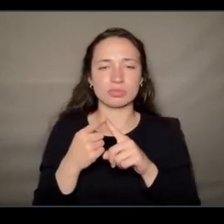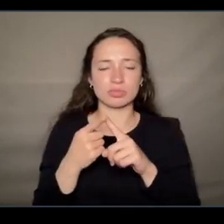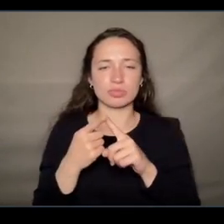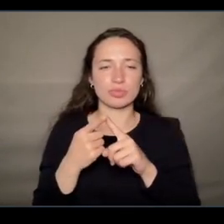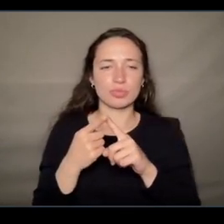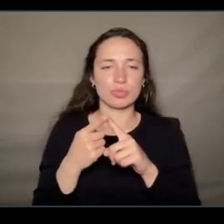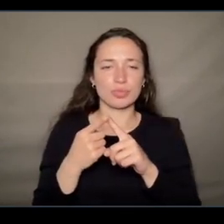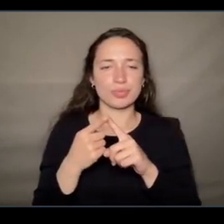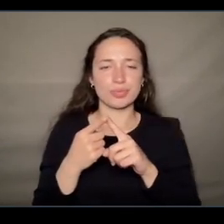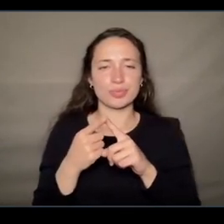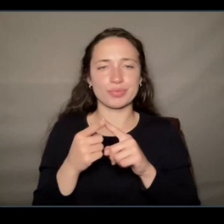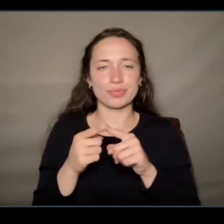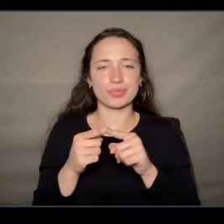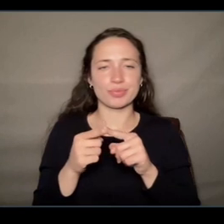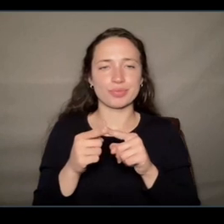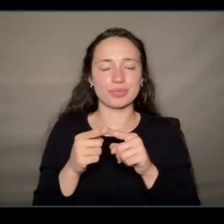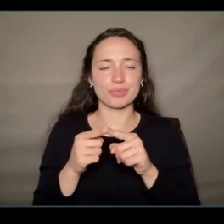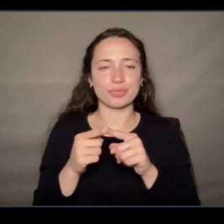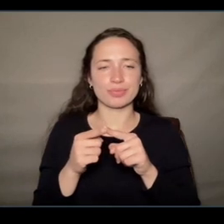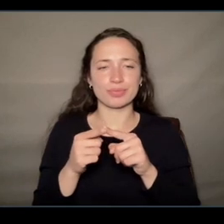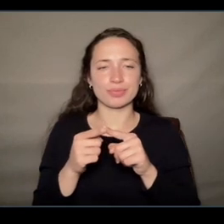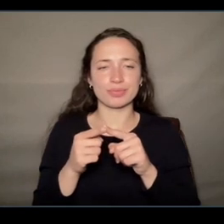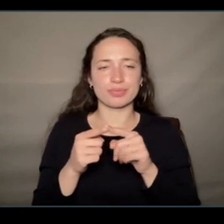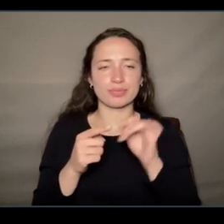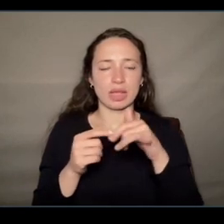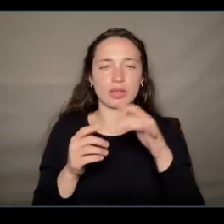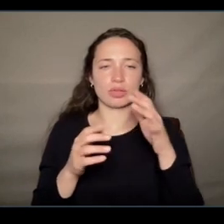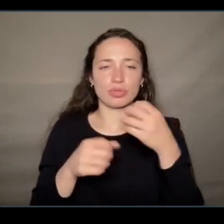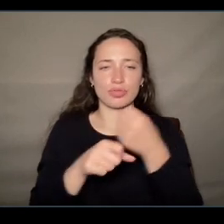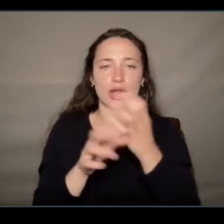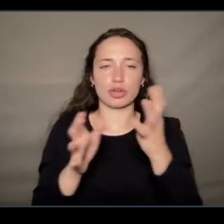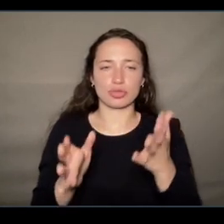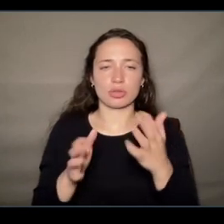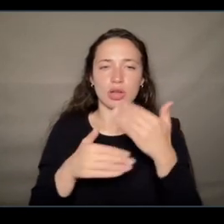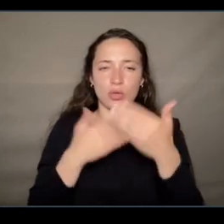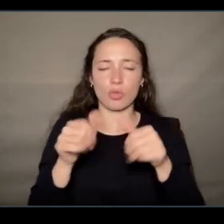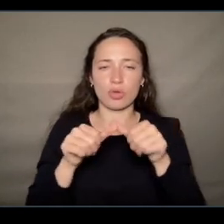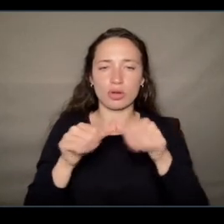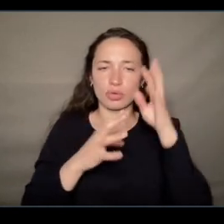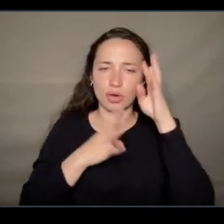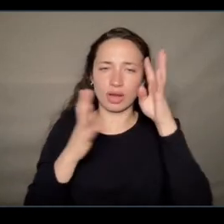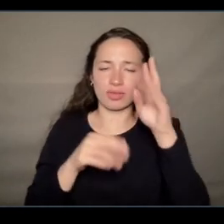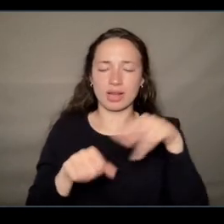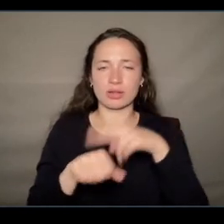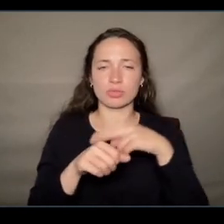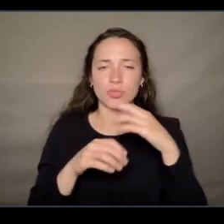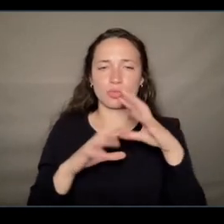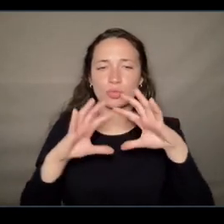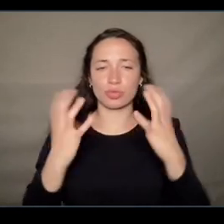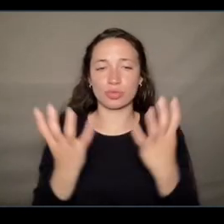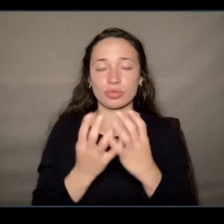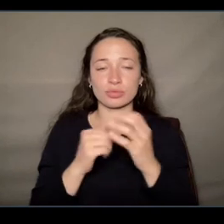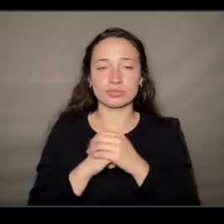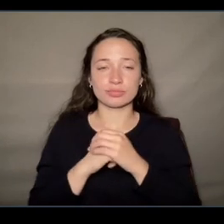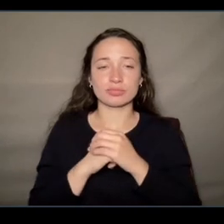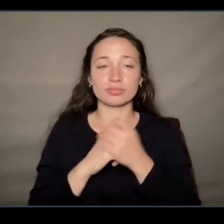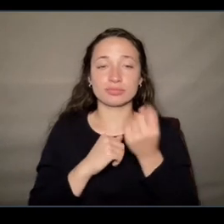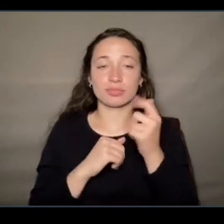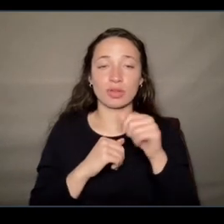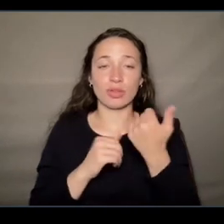to respond to the created and ongoing creative natural